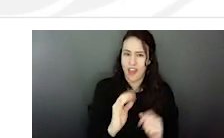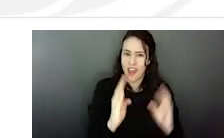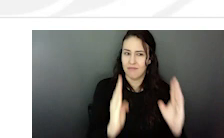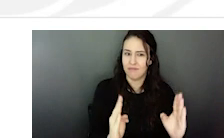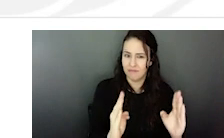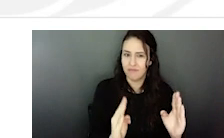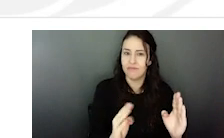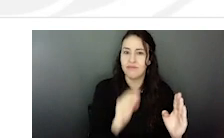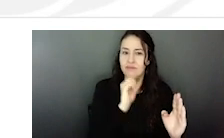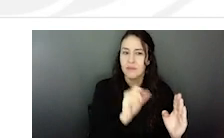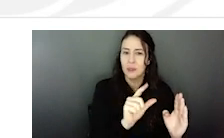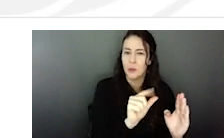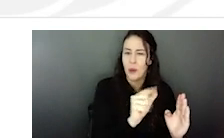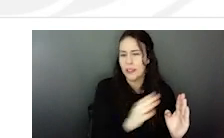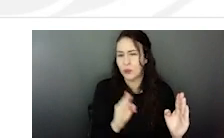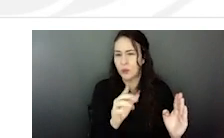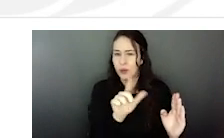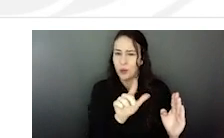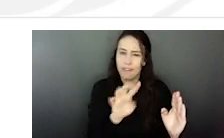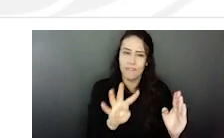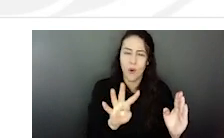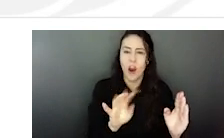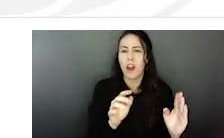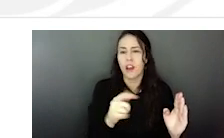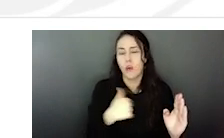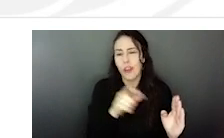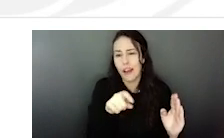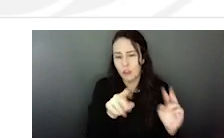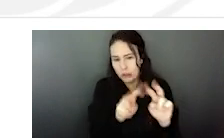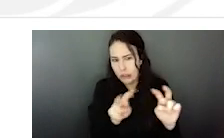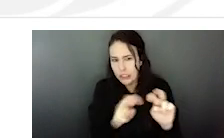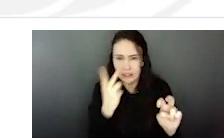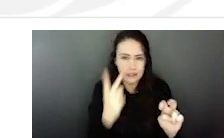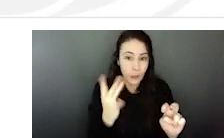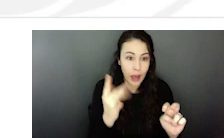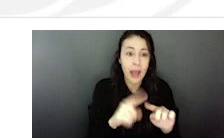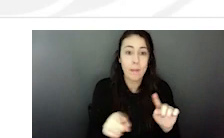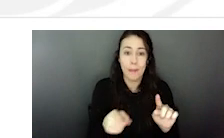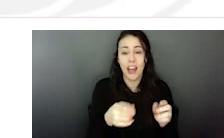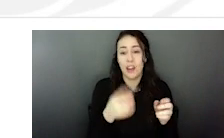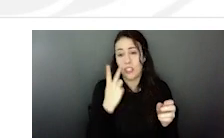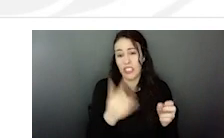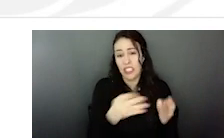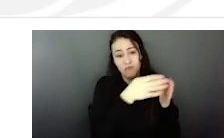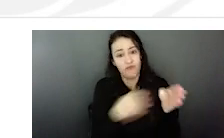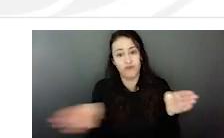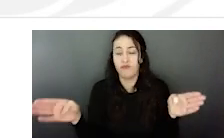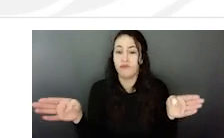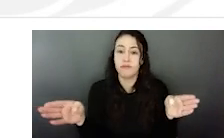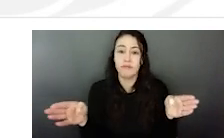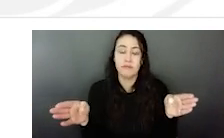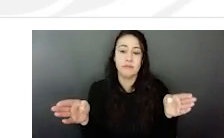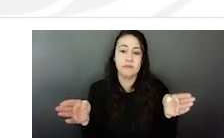to try to understand why that might be. But here too, we see across the board that there were significant